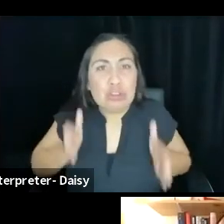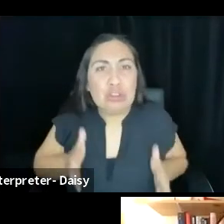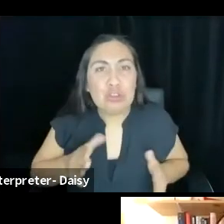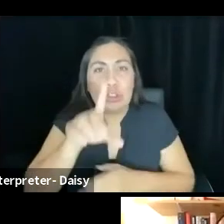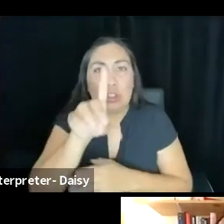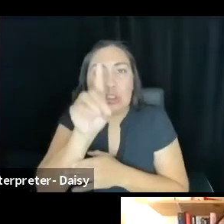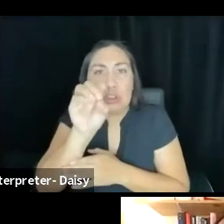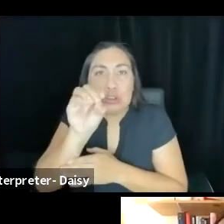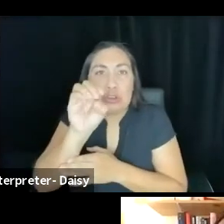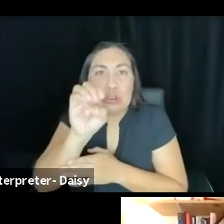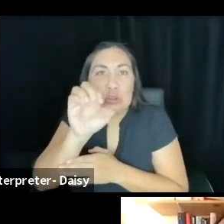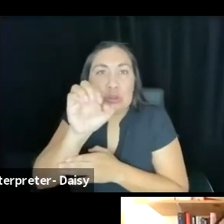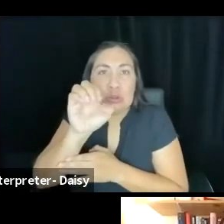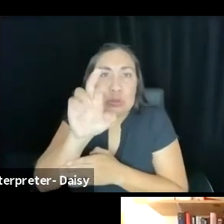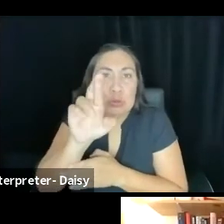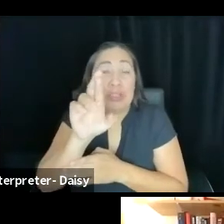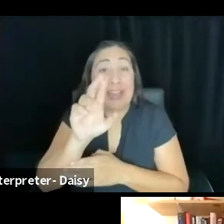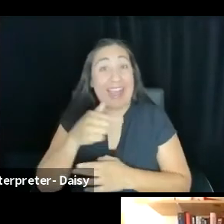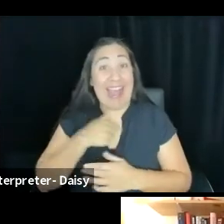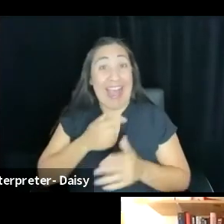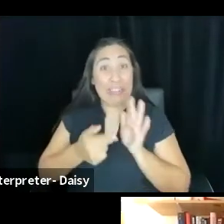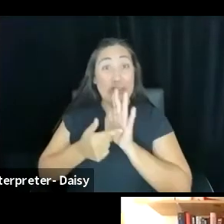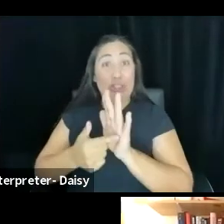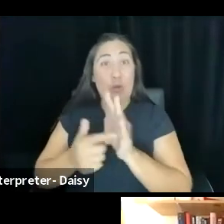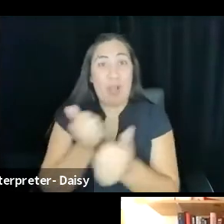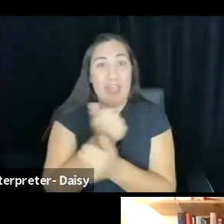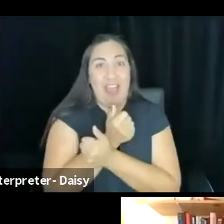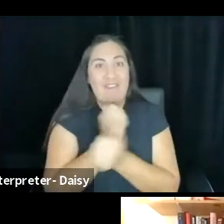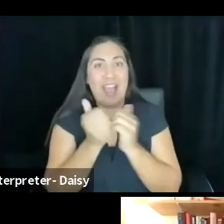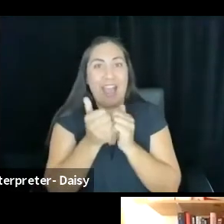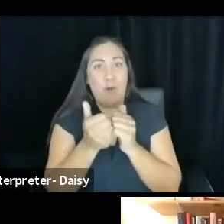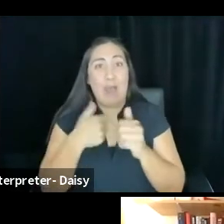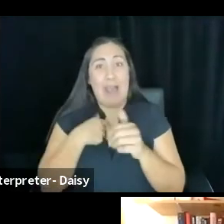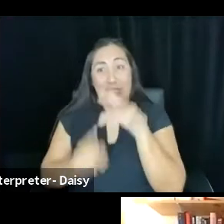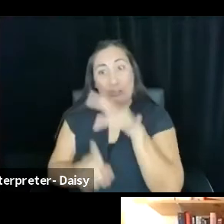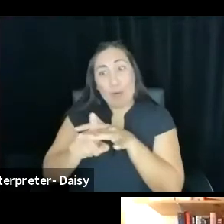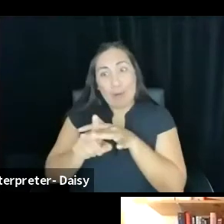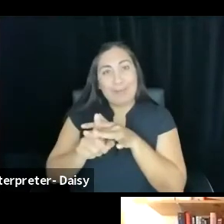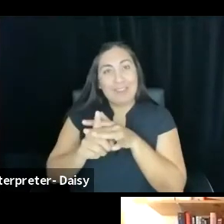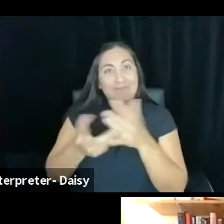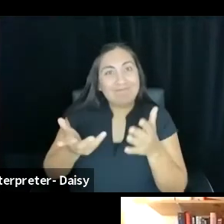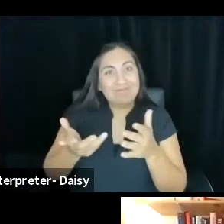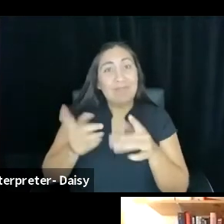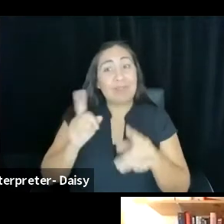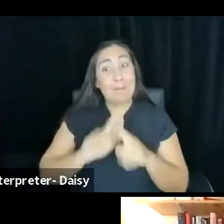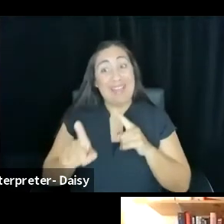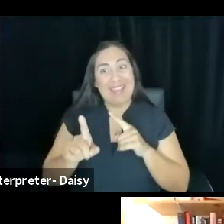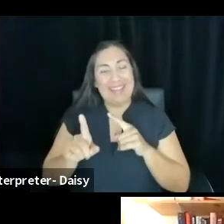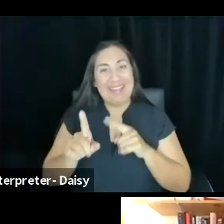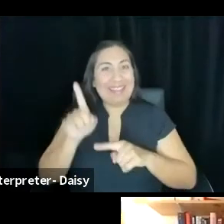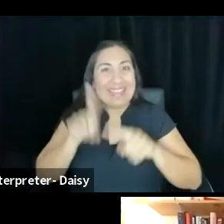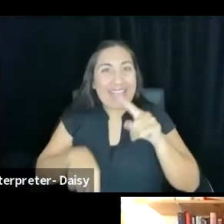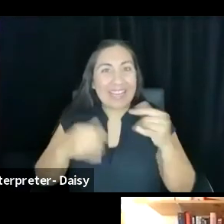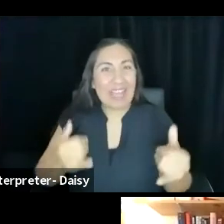up. And not being able to show up is challenging right now.